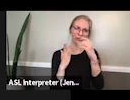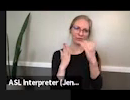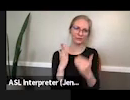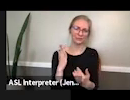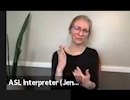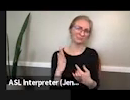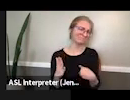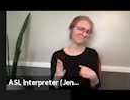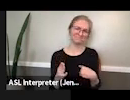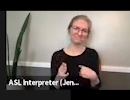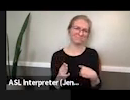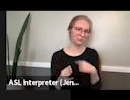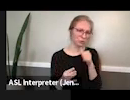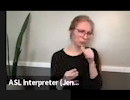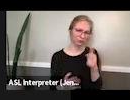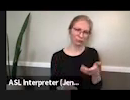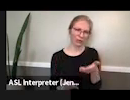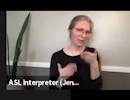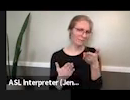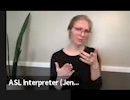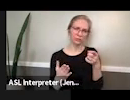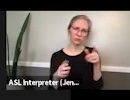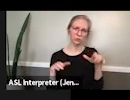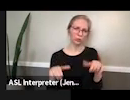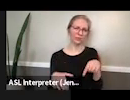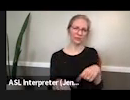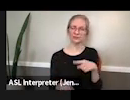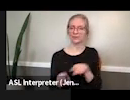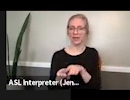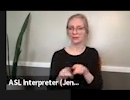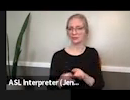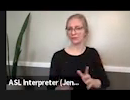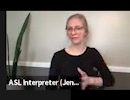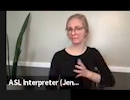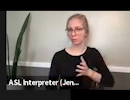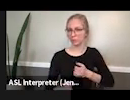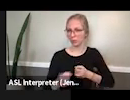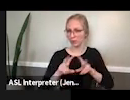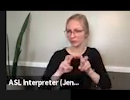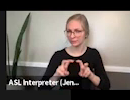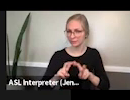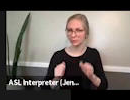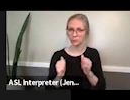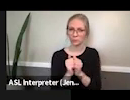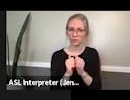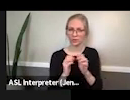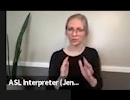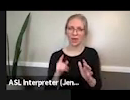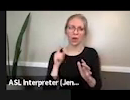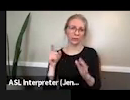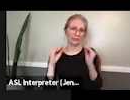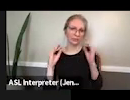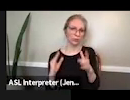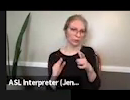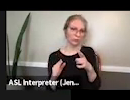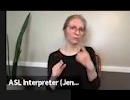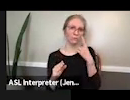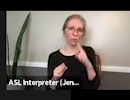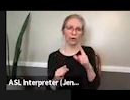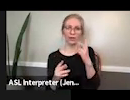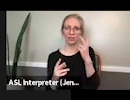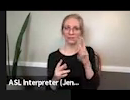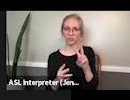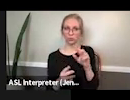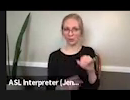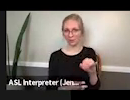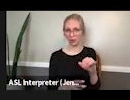you necessarily doing this as a formal assessment without the support of a teacher of the visually impaired, but I think you can use it just